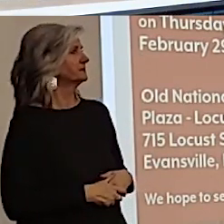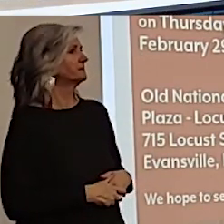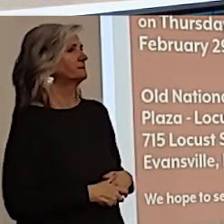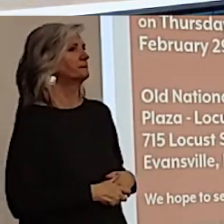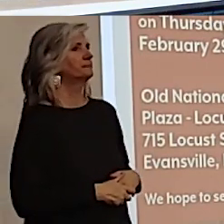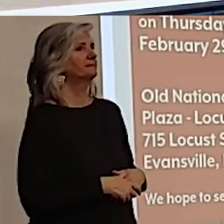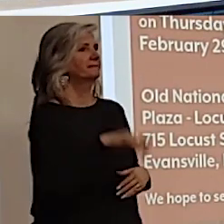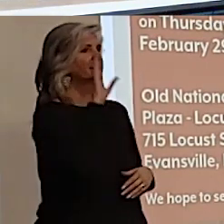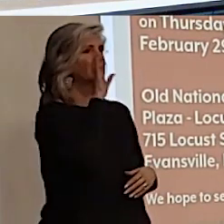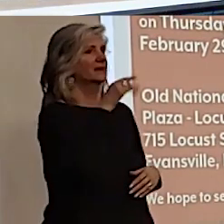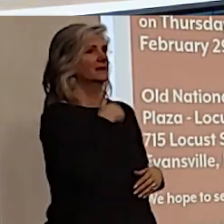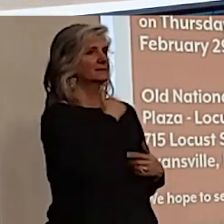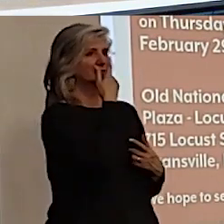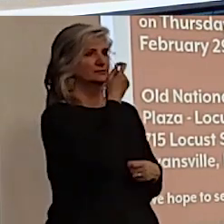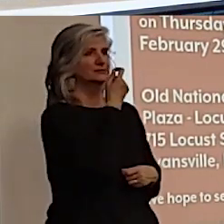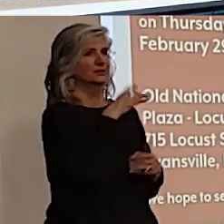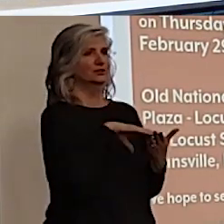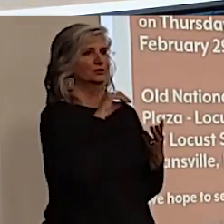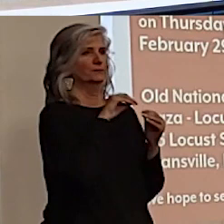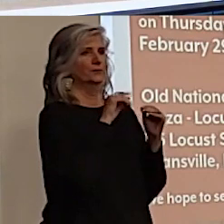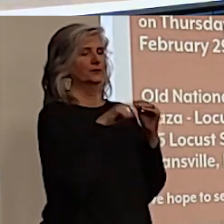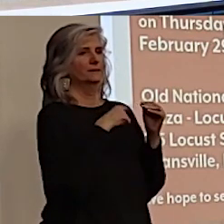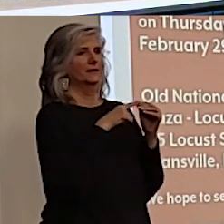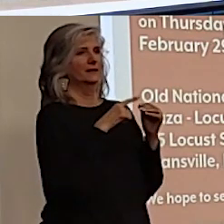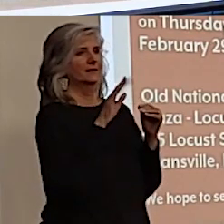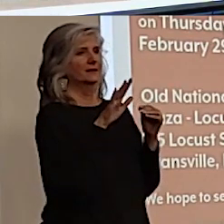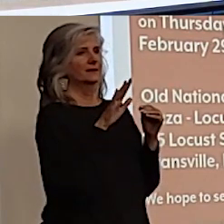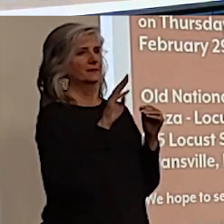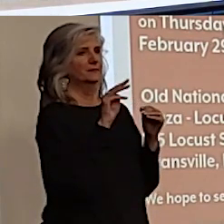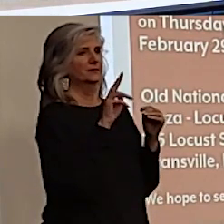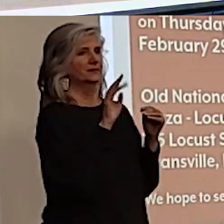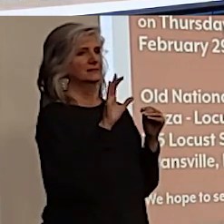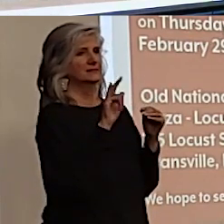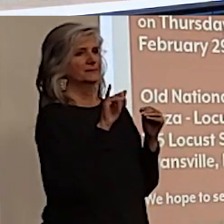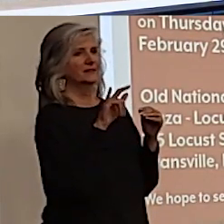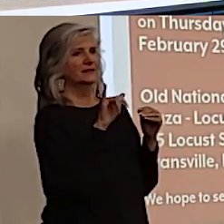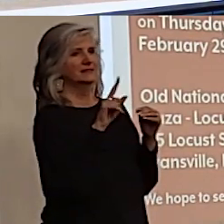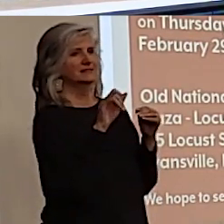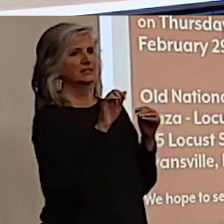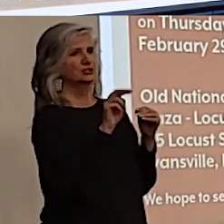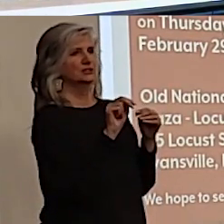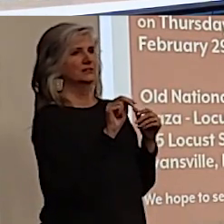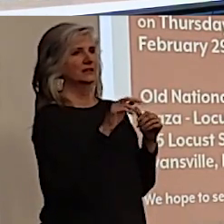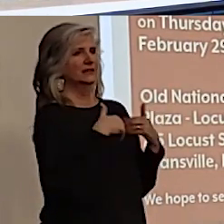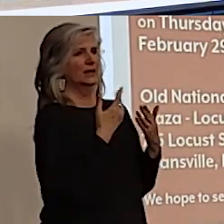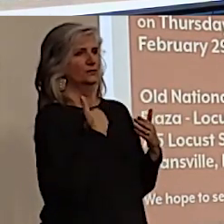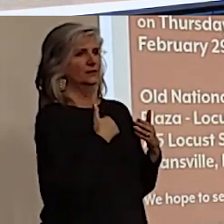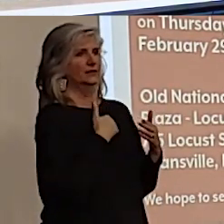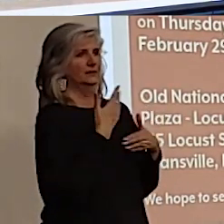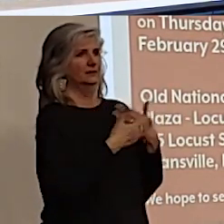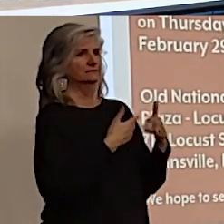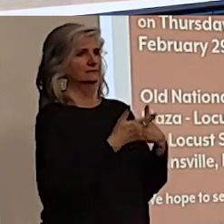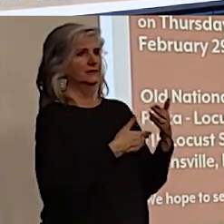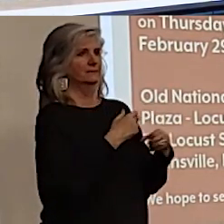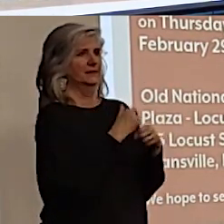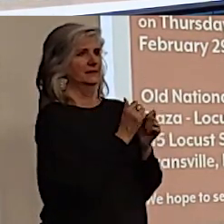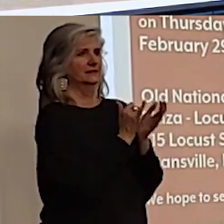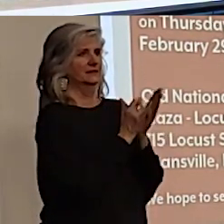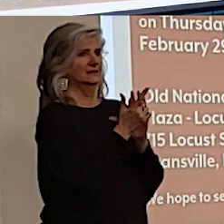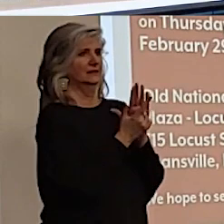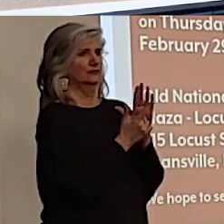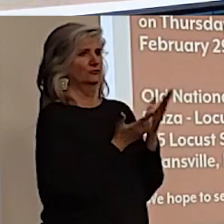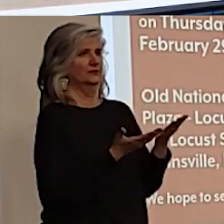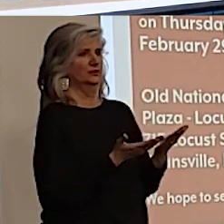Hi, I'm interested to learn more about municipalization and how we might go about making that legal